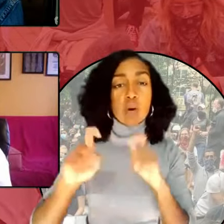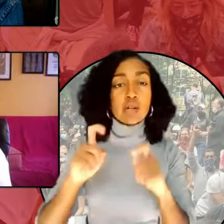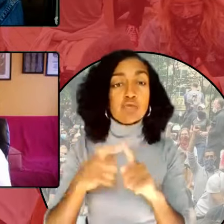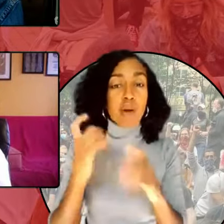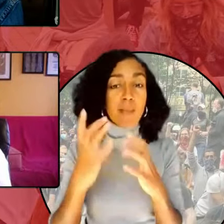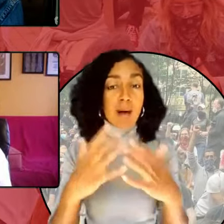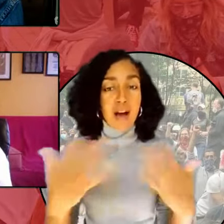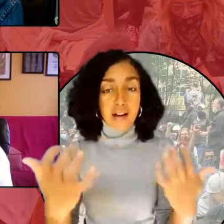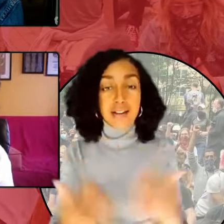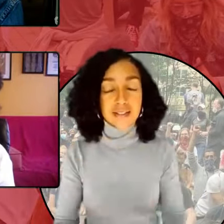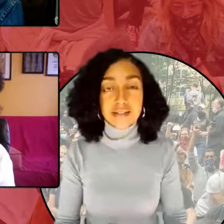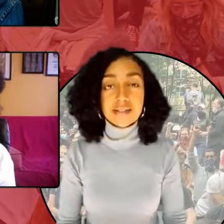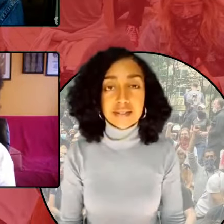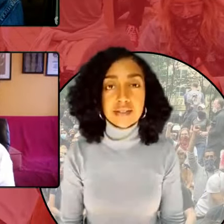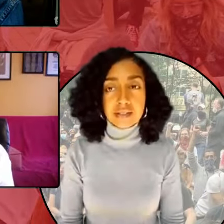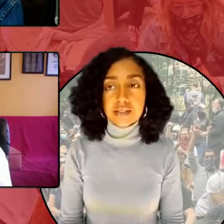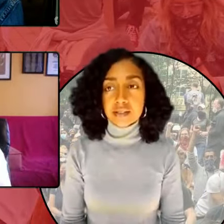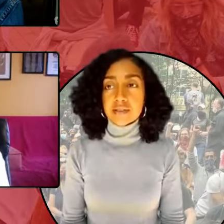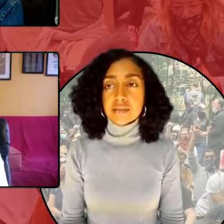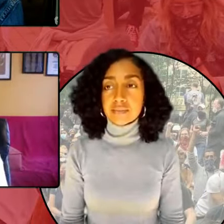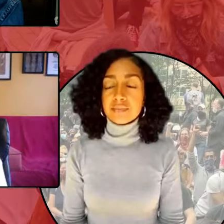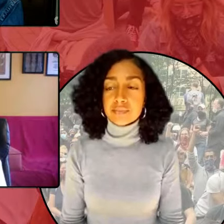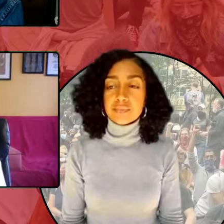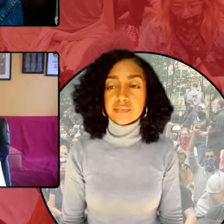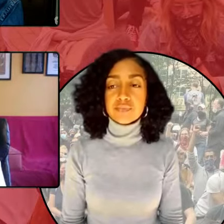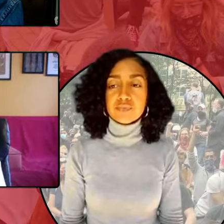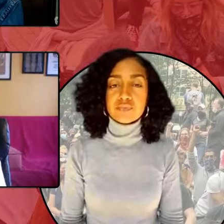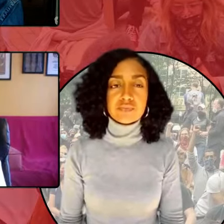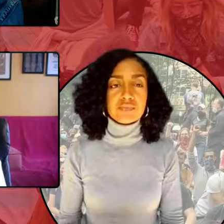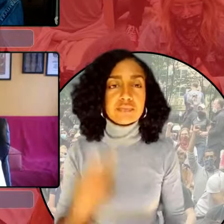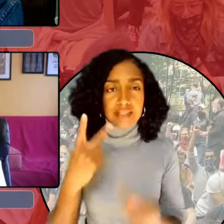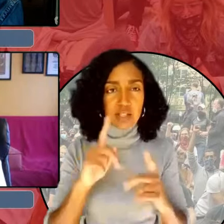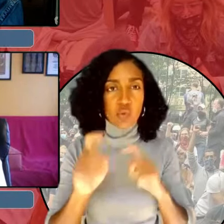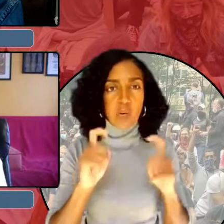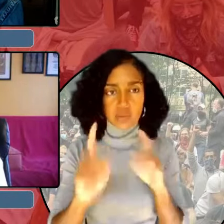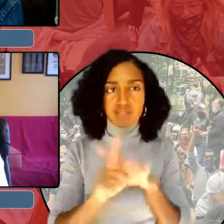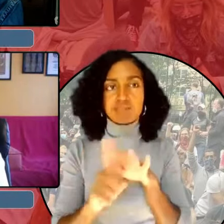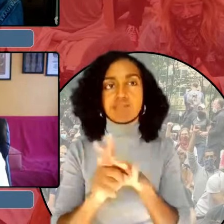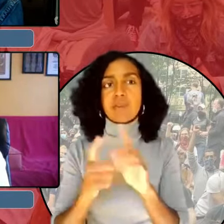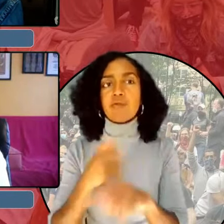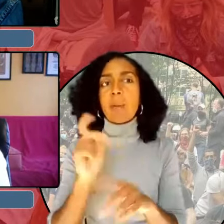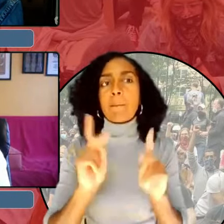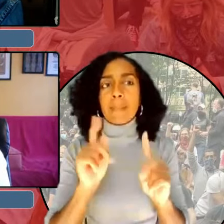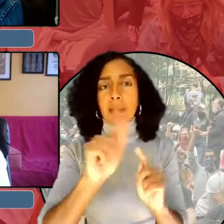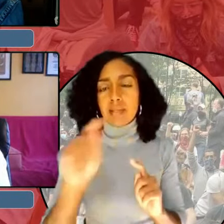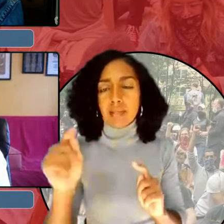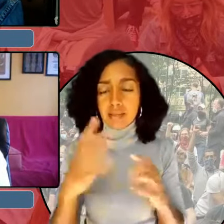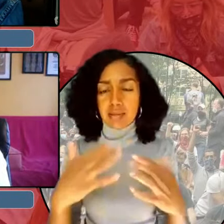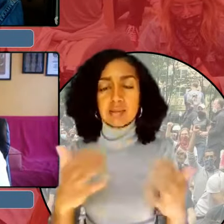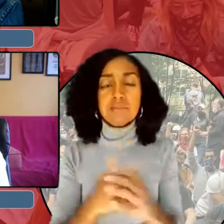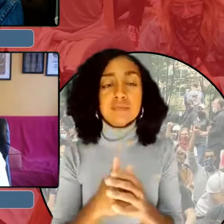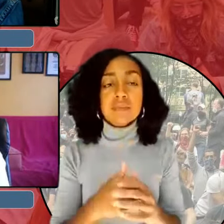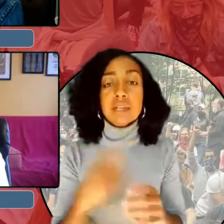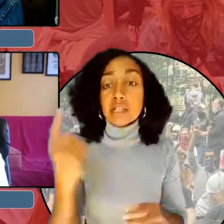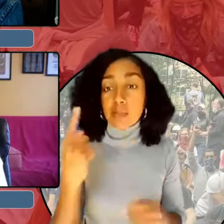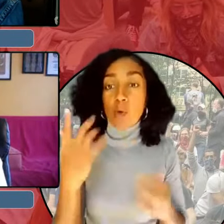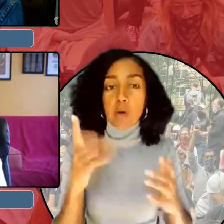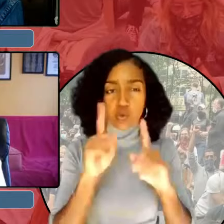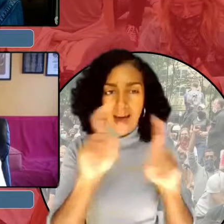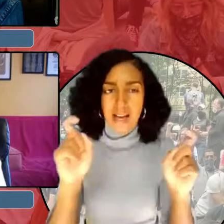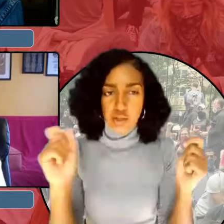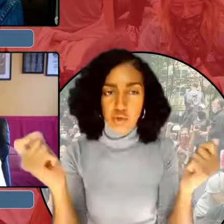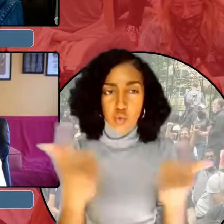We're starting to get some questions in from folks. And one thing I want to ask you all is,